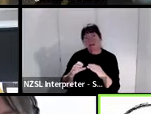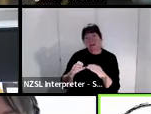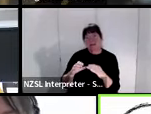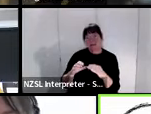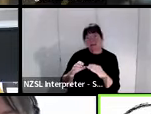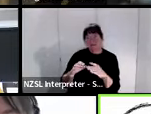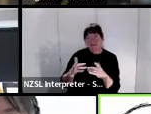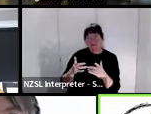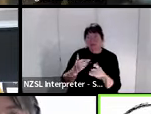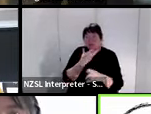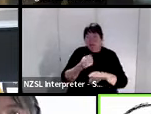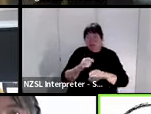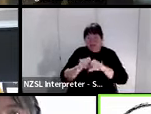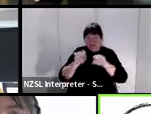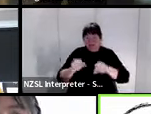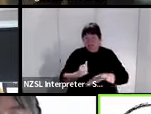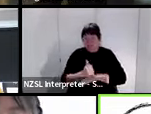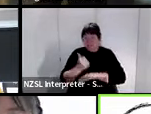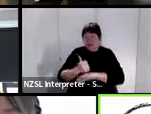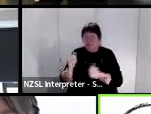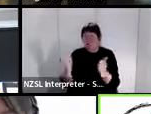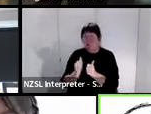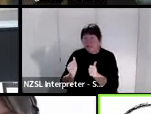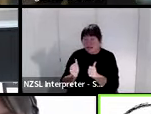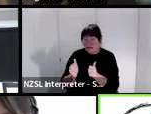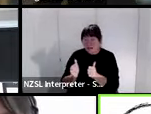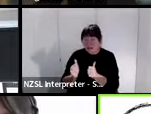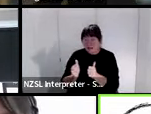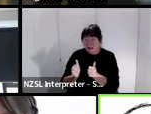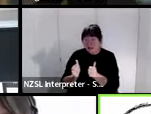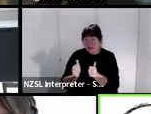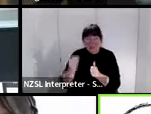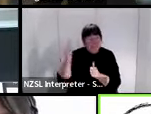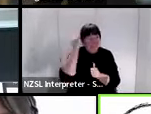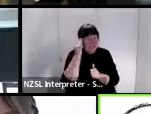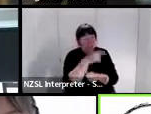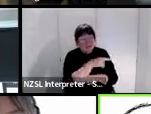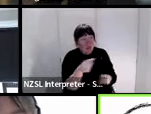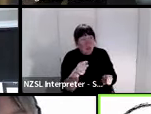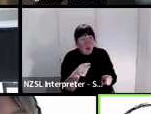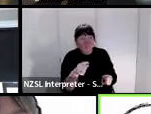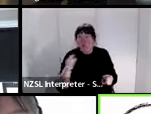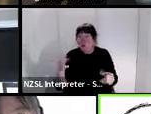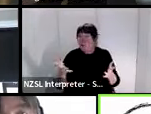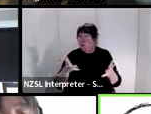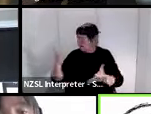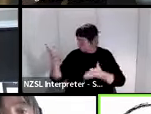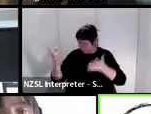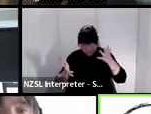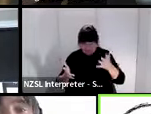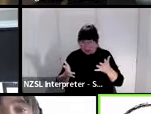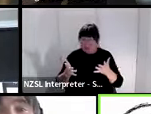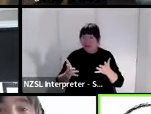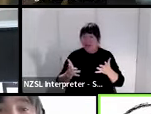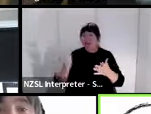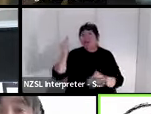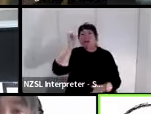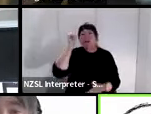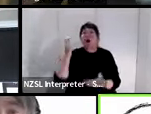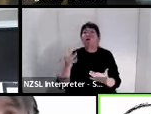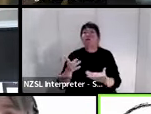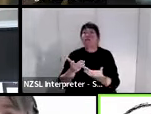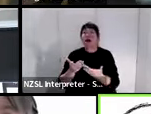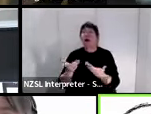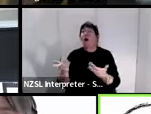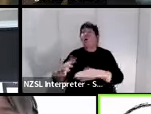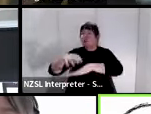that we already have set up to produce accessible formats. They didn't know who to talk to. They didn't know that you could talk to, like, there's a whole